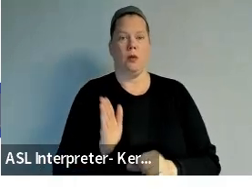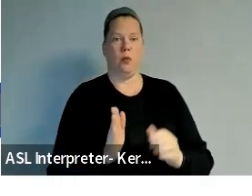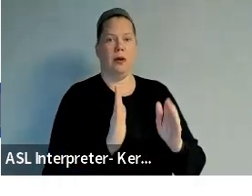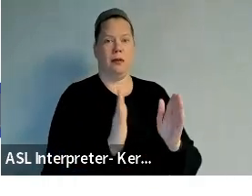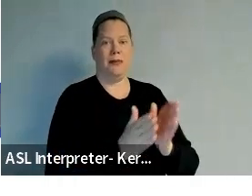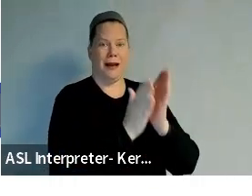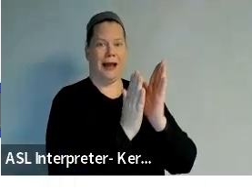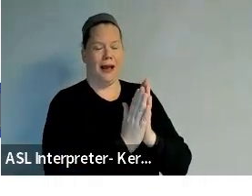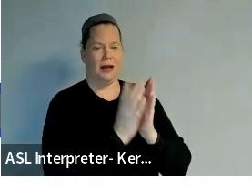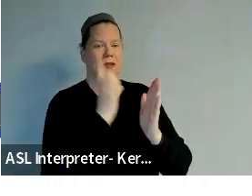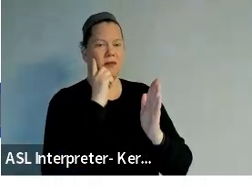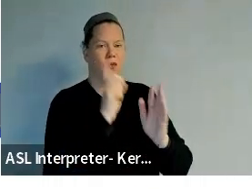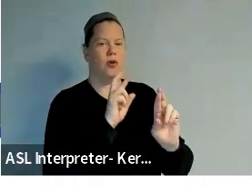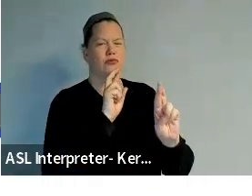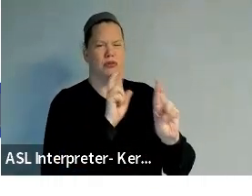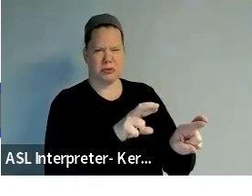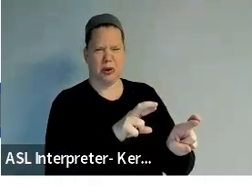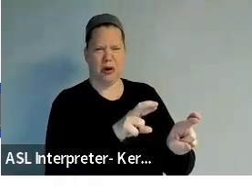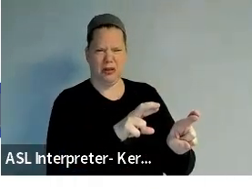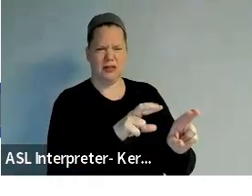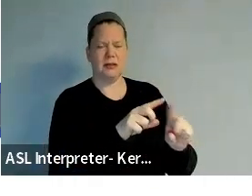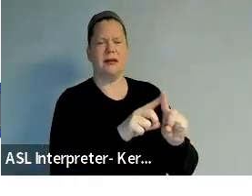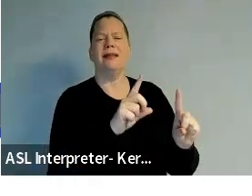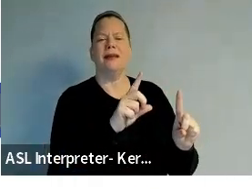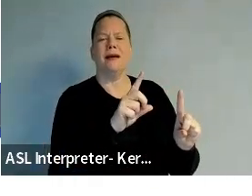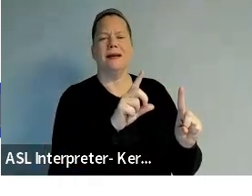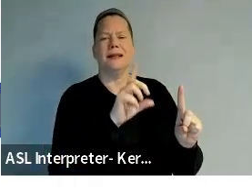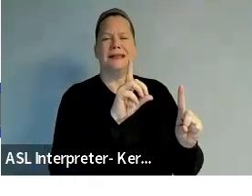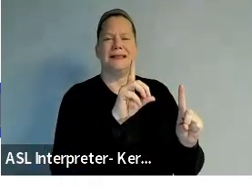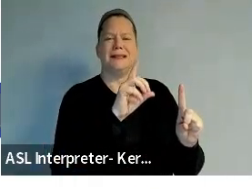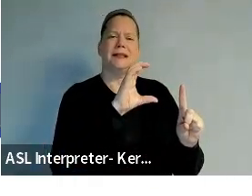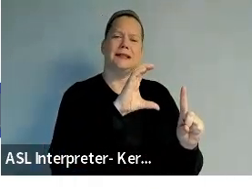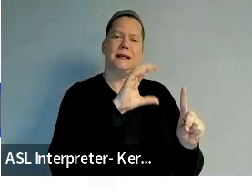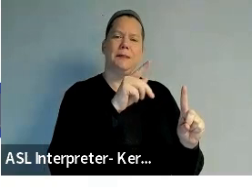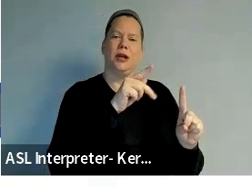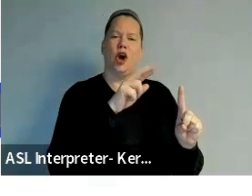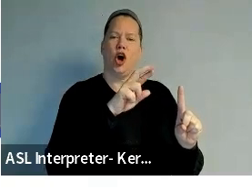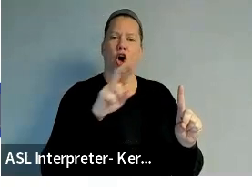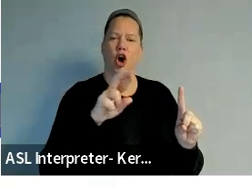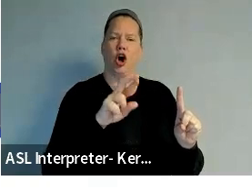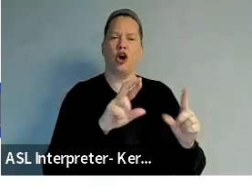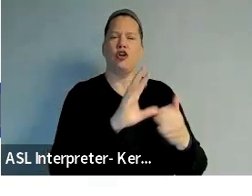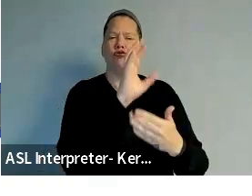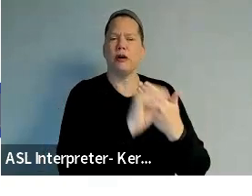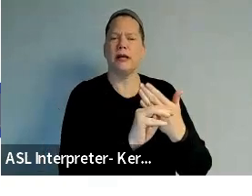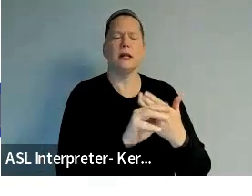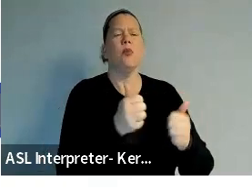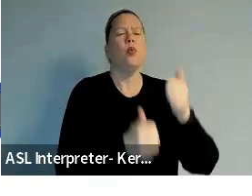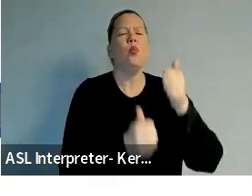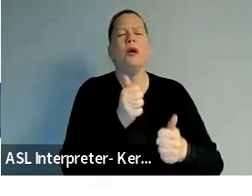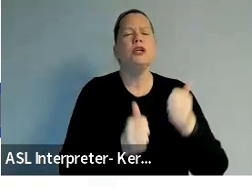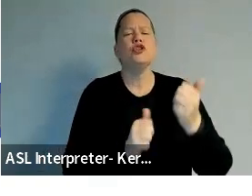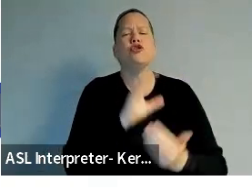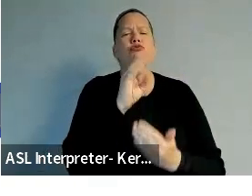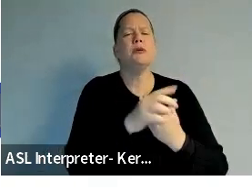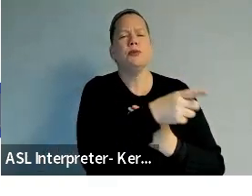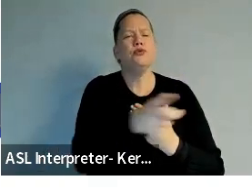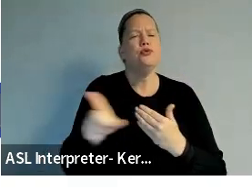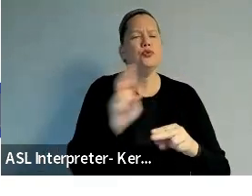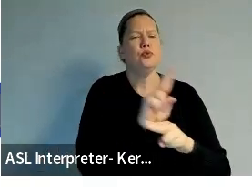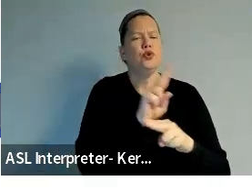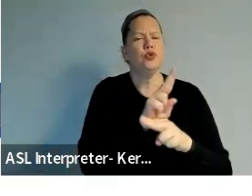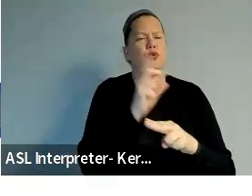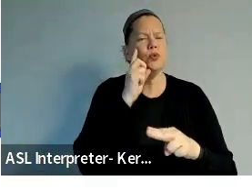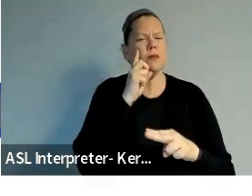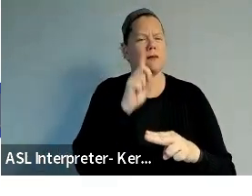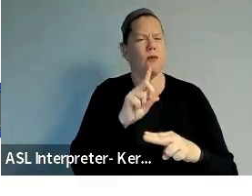Restraint, also known as CPRR curriculum, utilized drop-down prompt